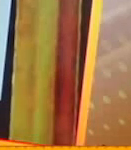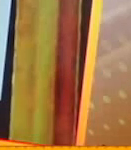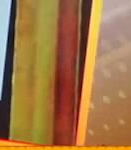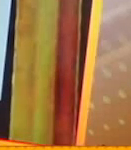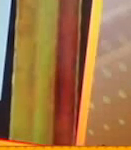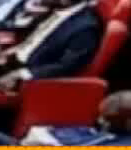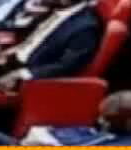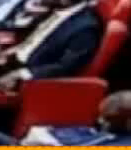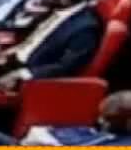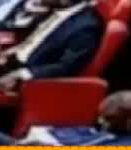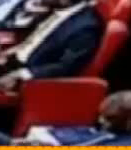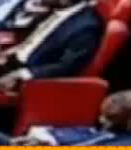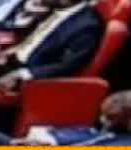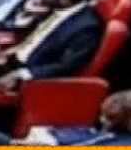Mwite.